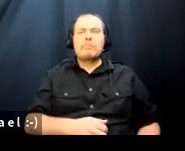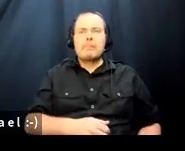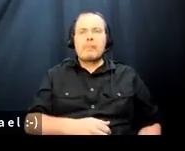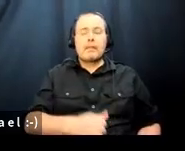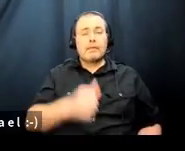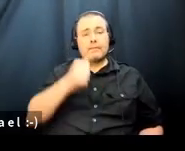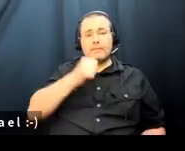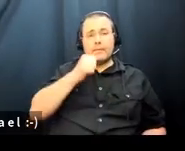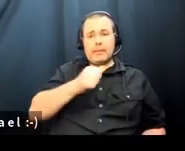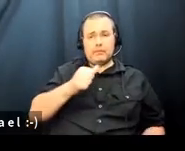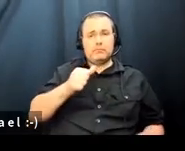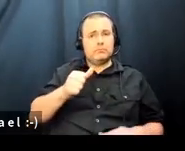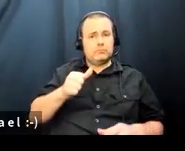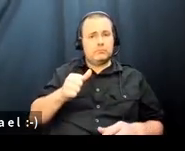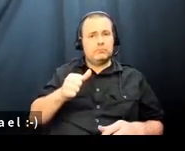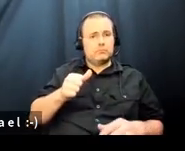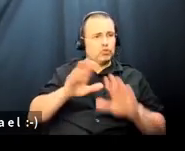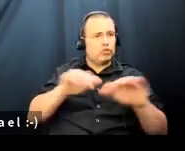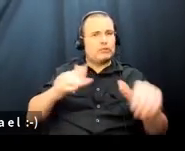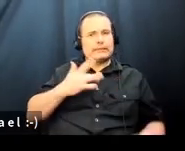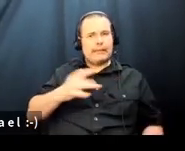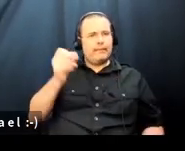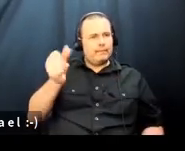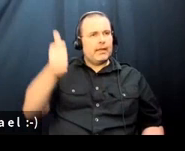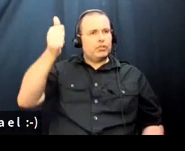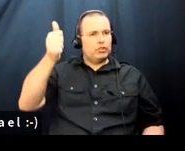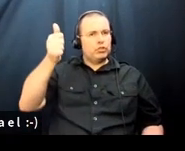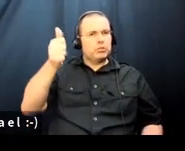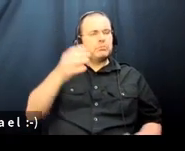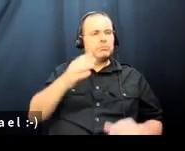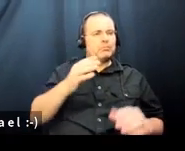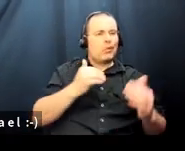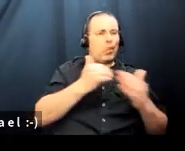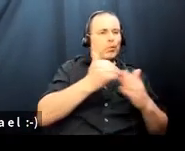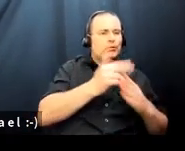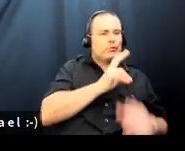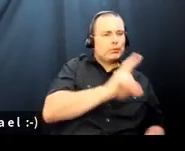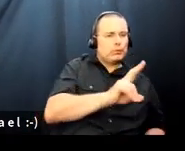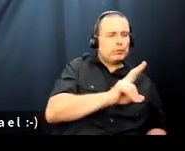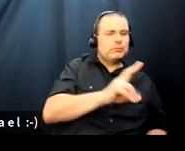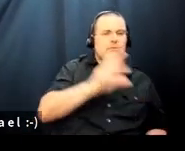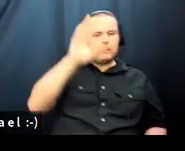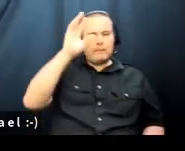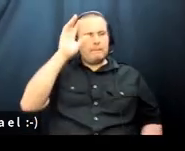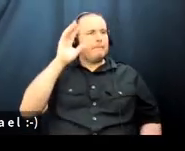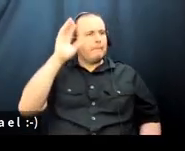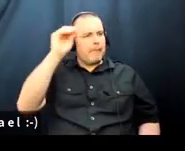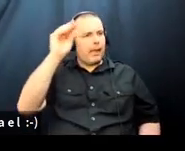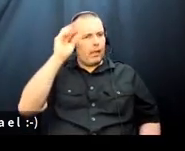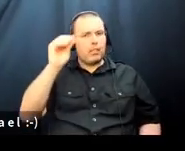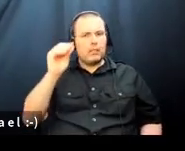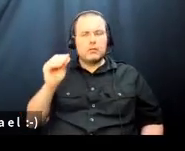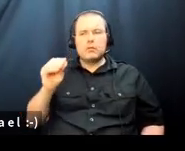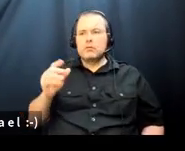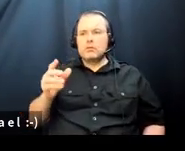Female children tend to toilet train quicker and closer to age 2. Male children tend to be toilet trained closer